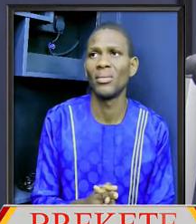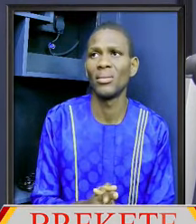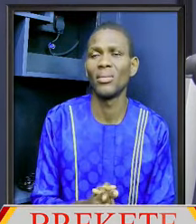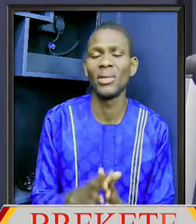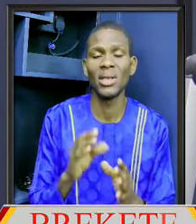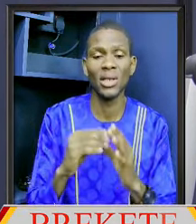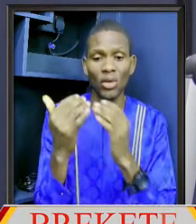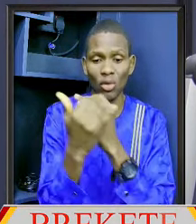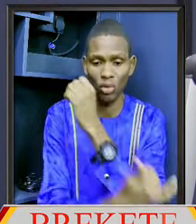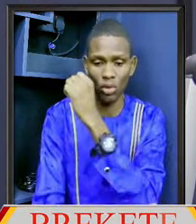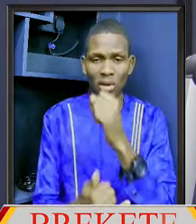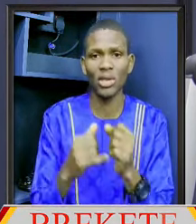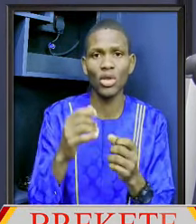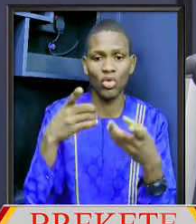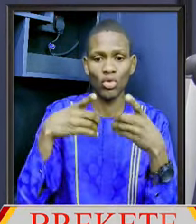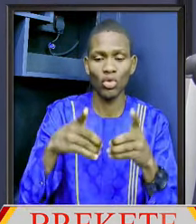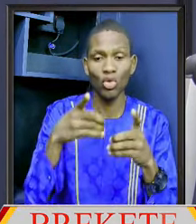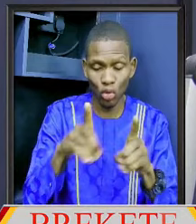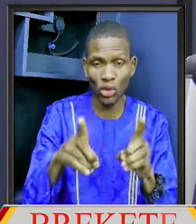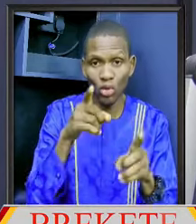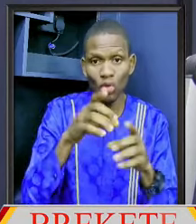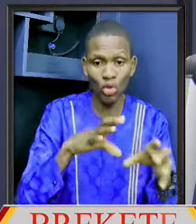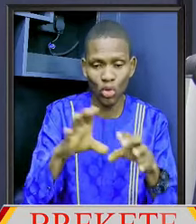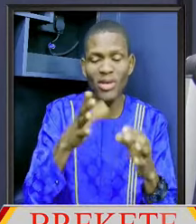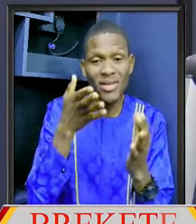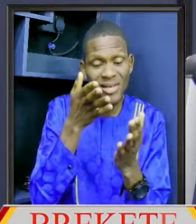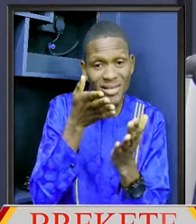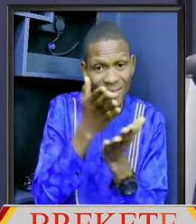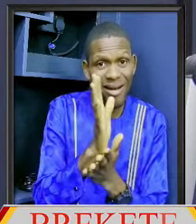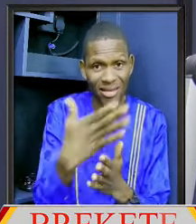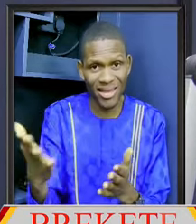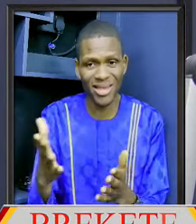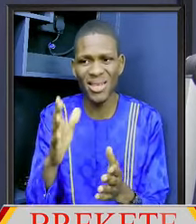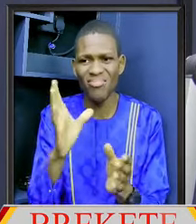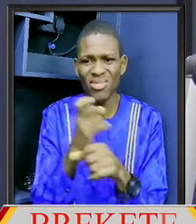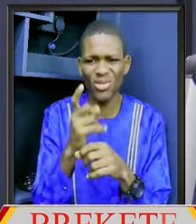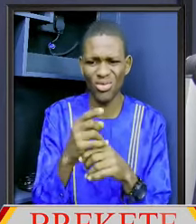In a country where doing the right thing makes you look odd.